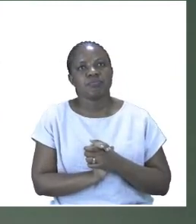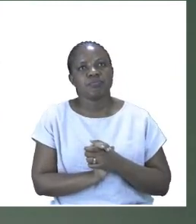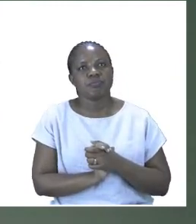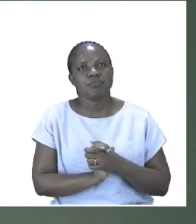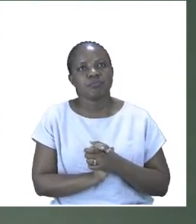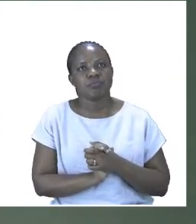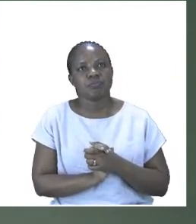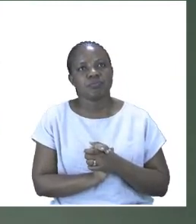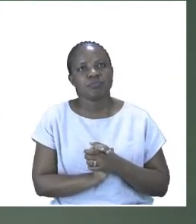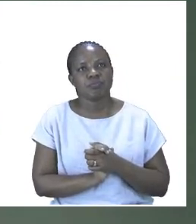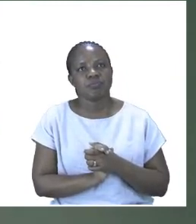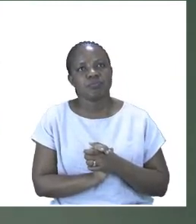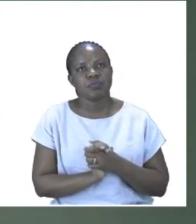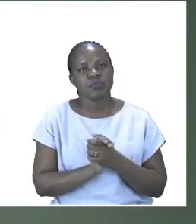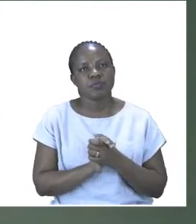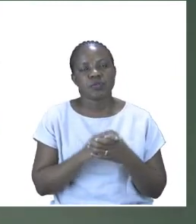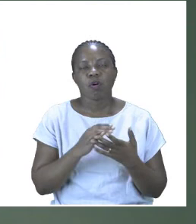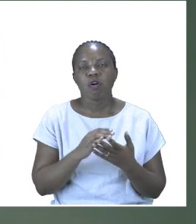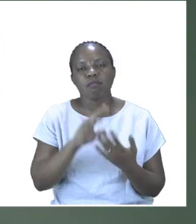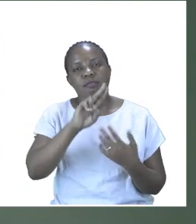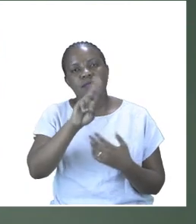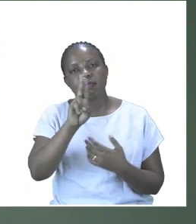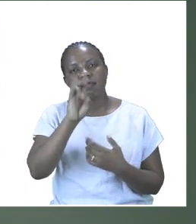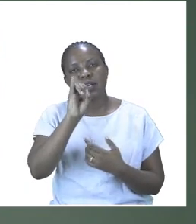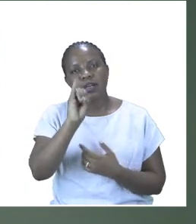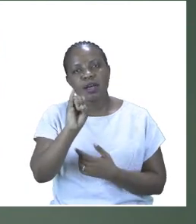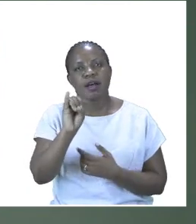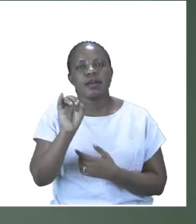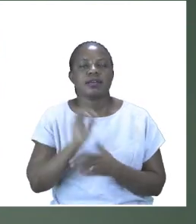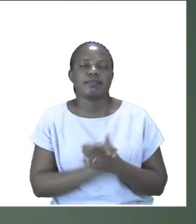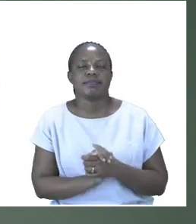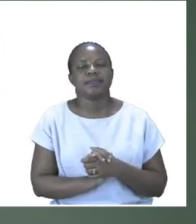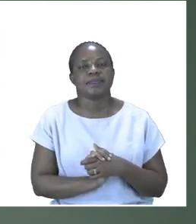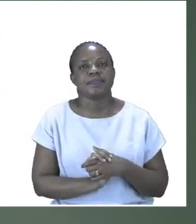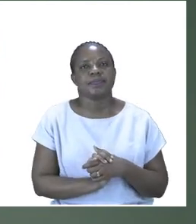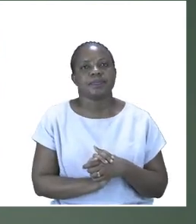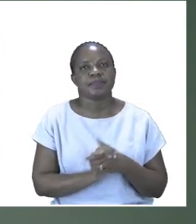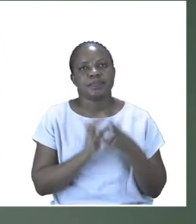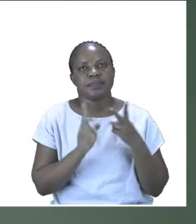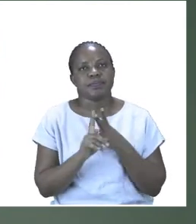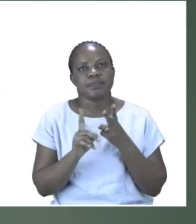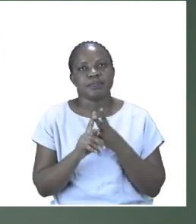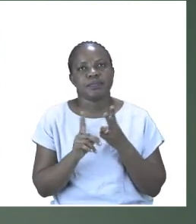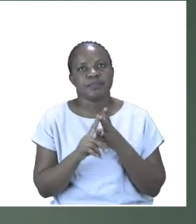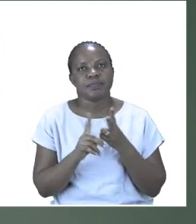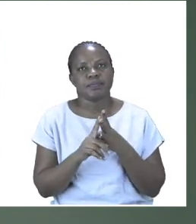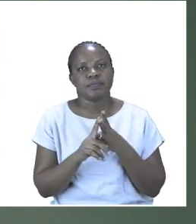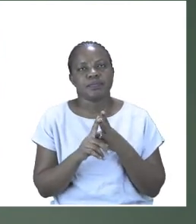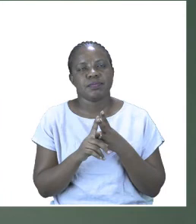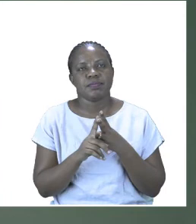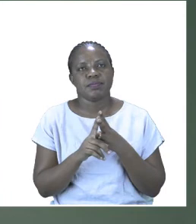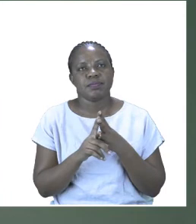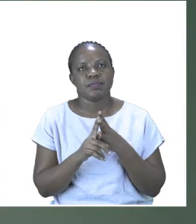hello, we say hi. Now, the next one I'm going to choose, if it's not hello